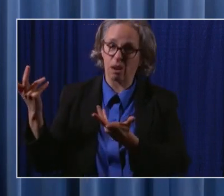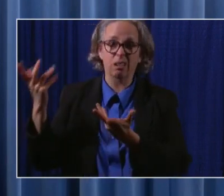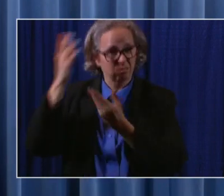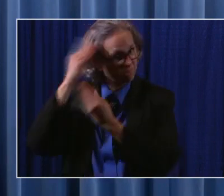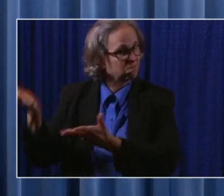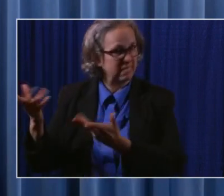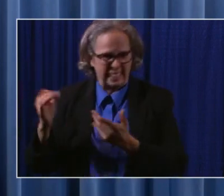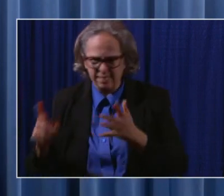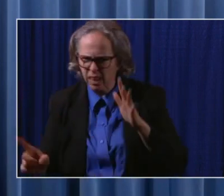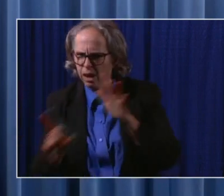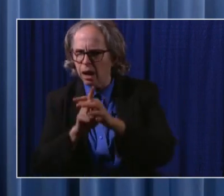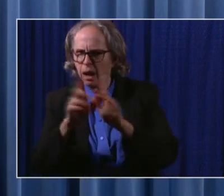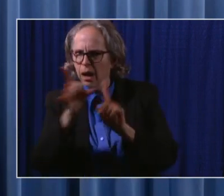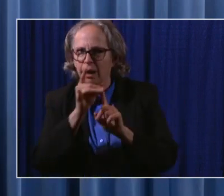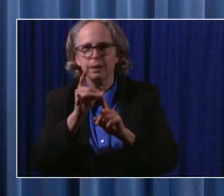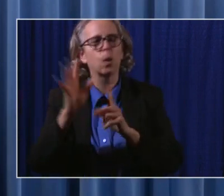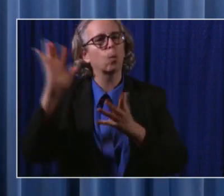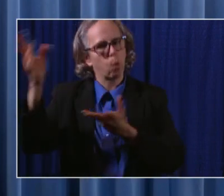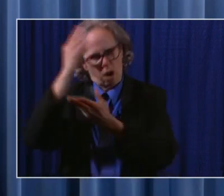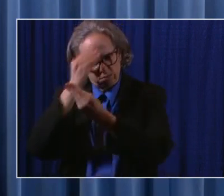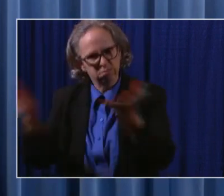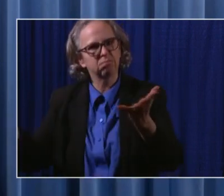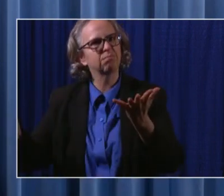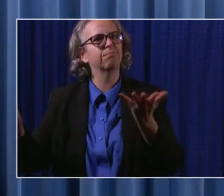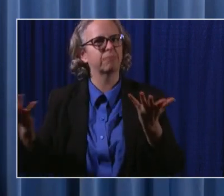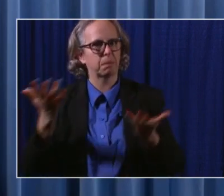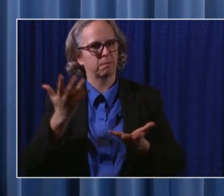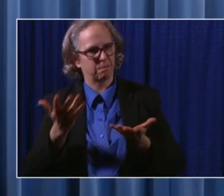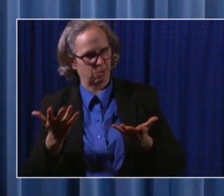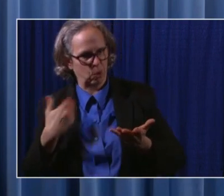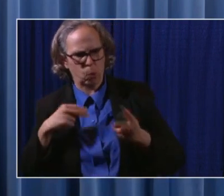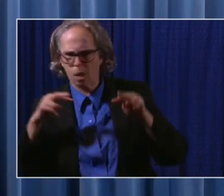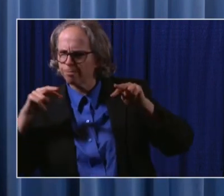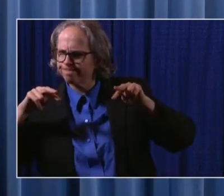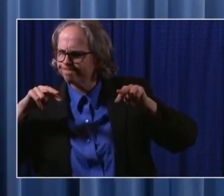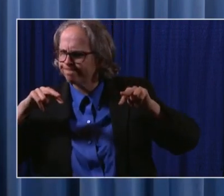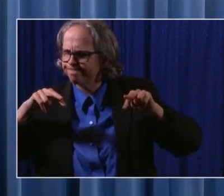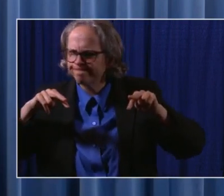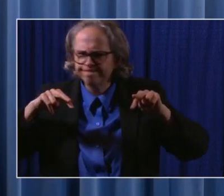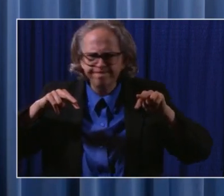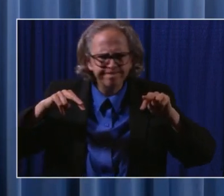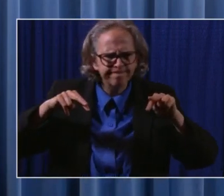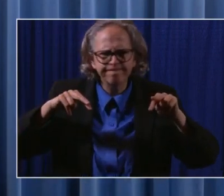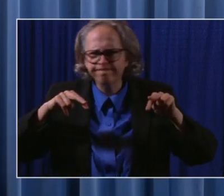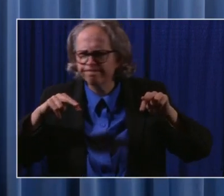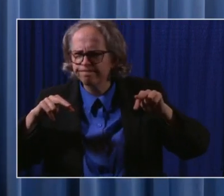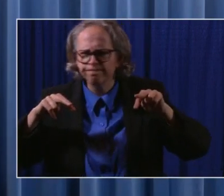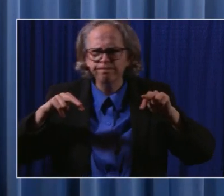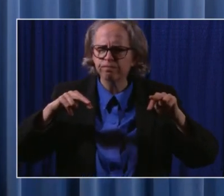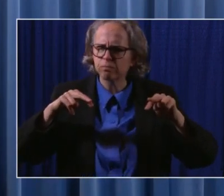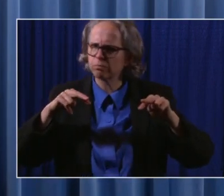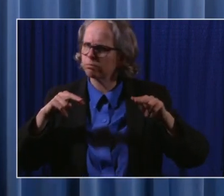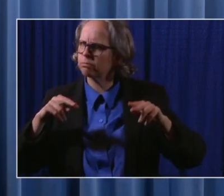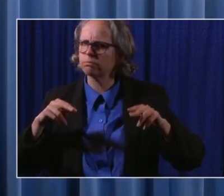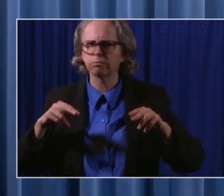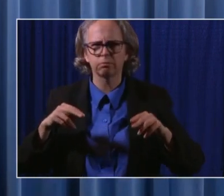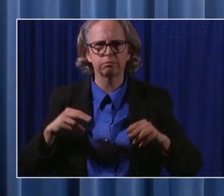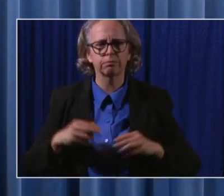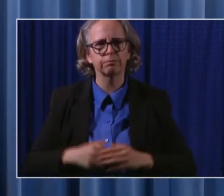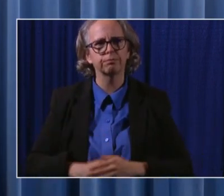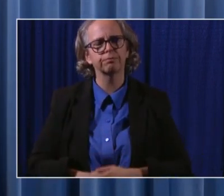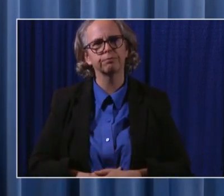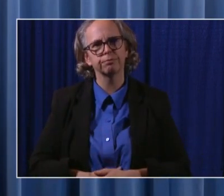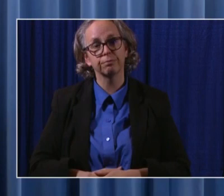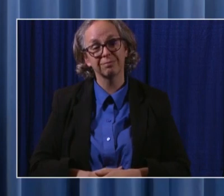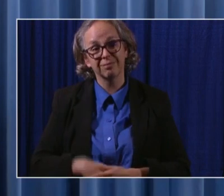We will continue to closely monitor reports of COVID everywhere, and certainly including child care, as well as we will